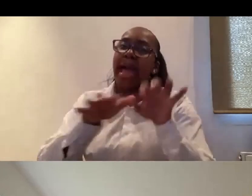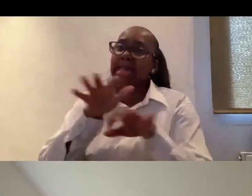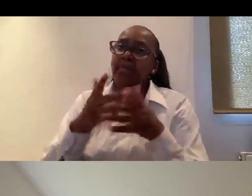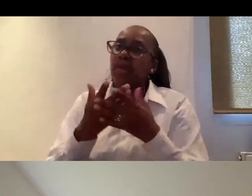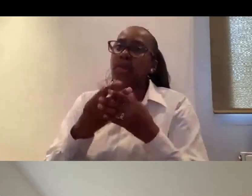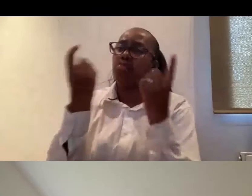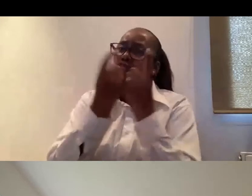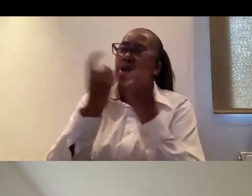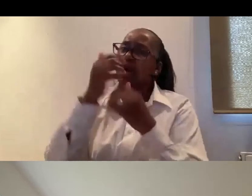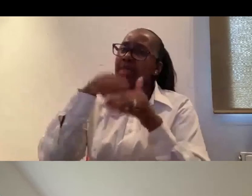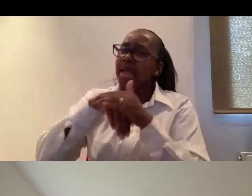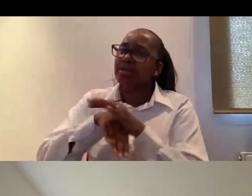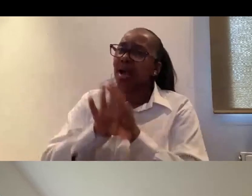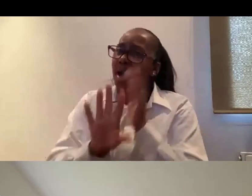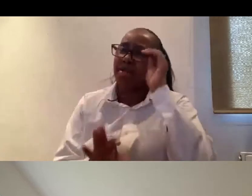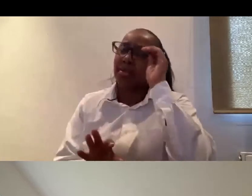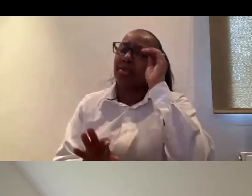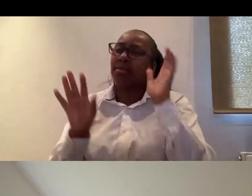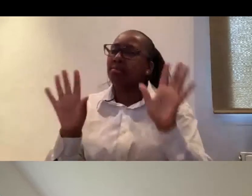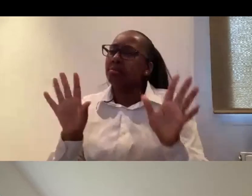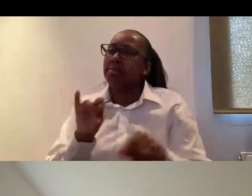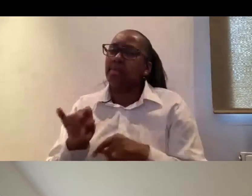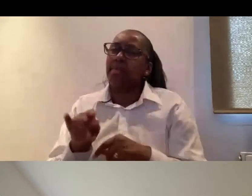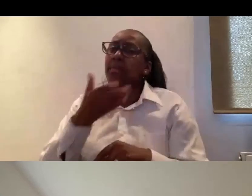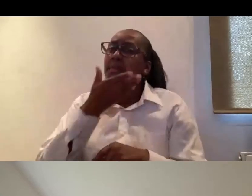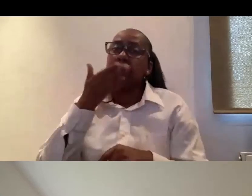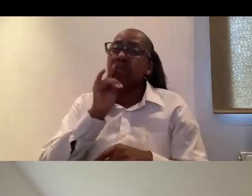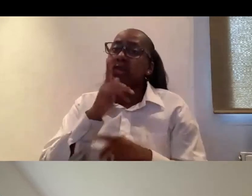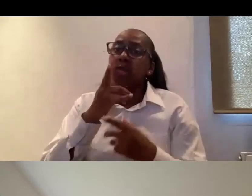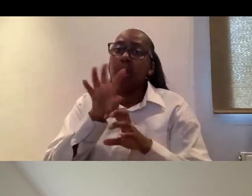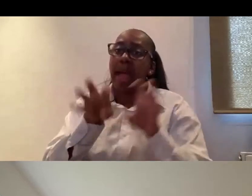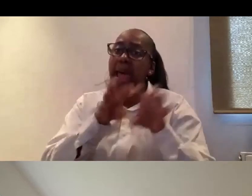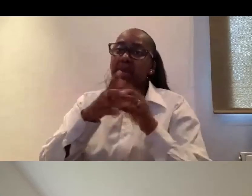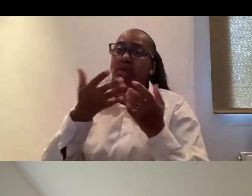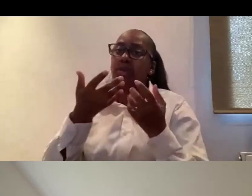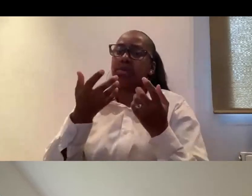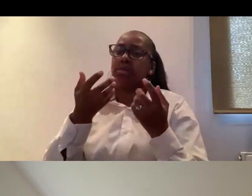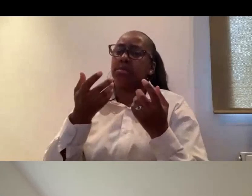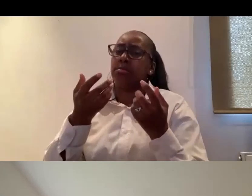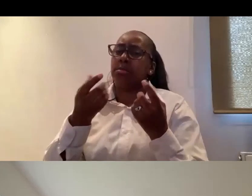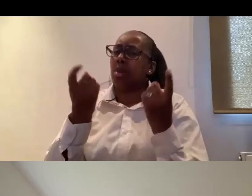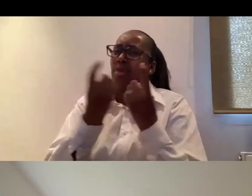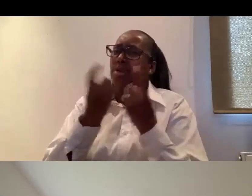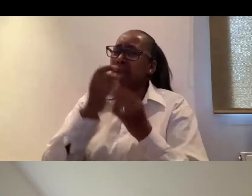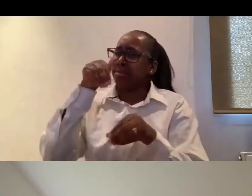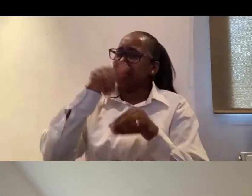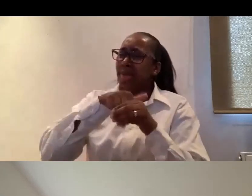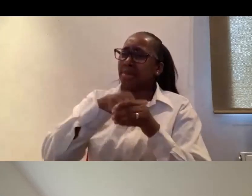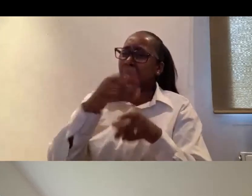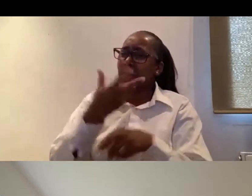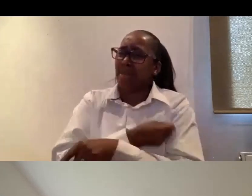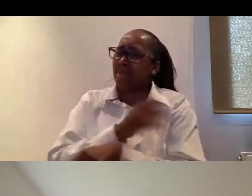it suitable for vegetarians, etc.? Yeah, so there are no animal products in the vaccines, absolutely